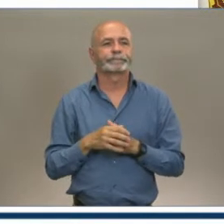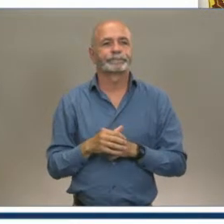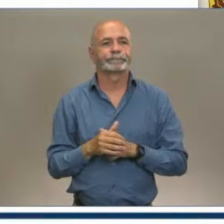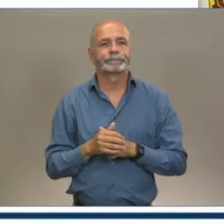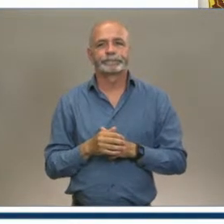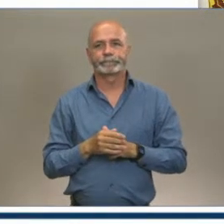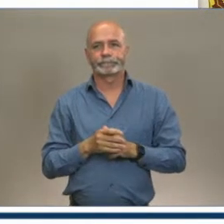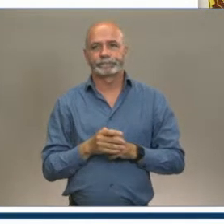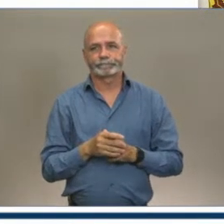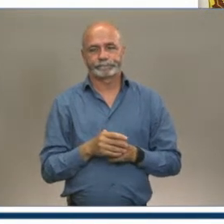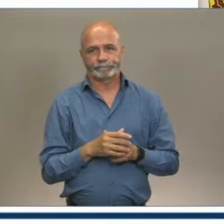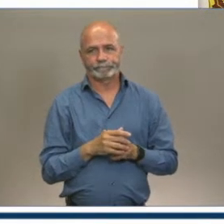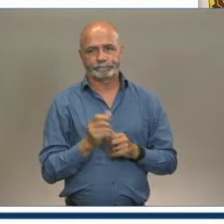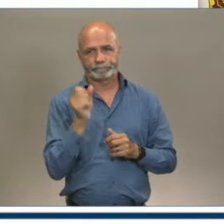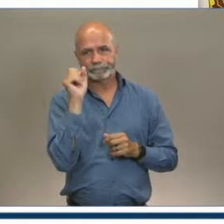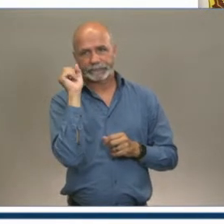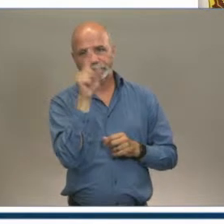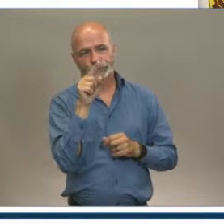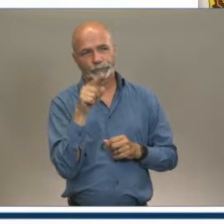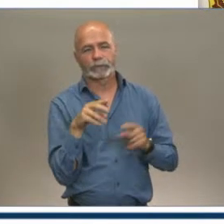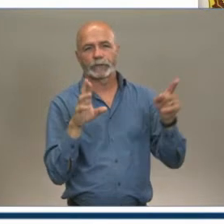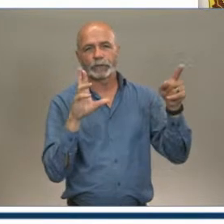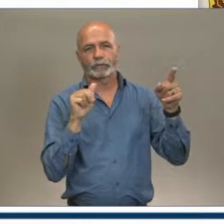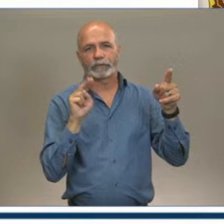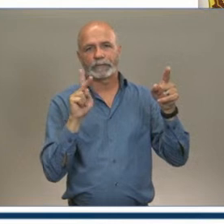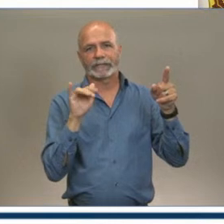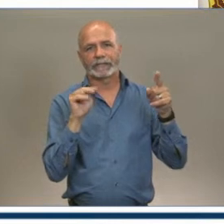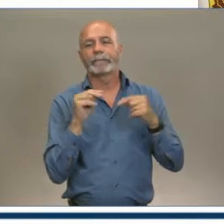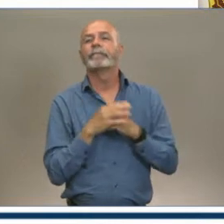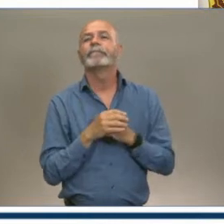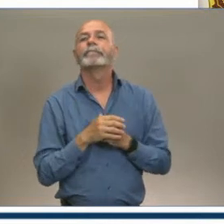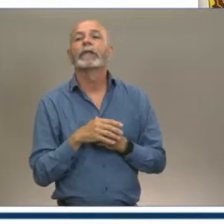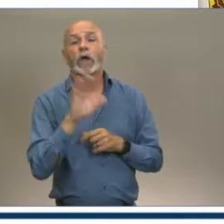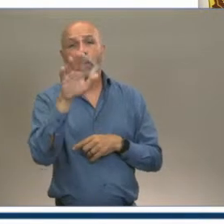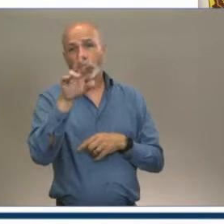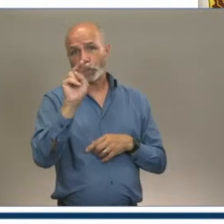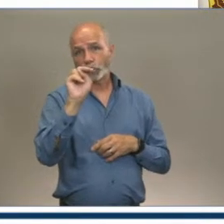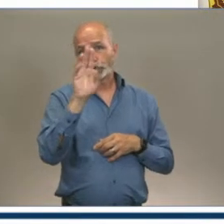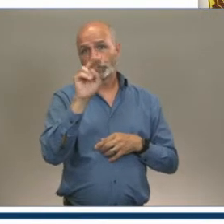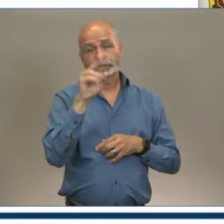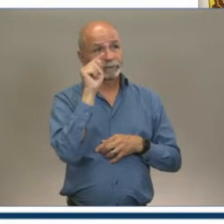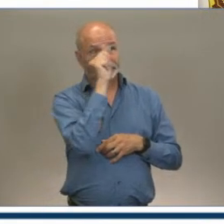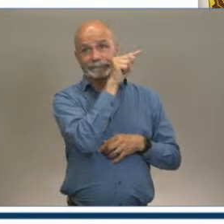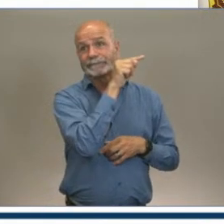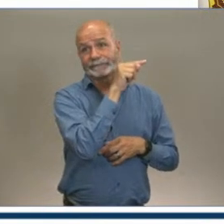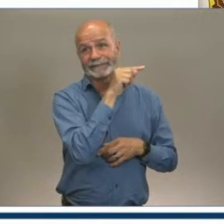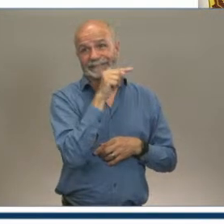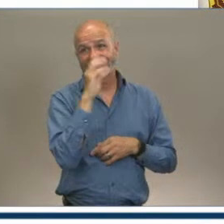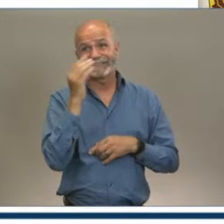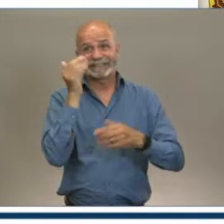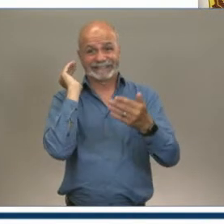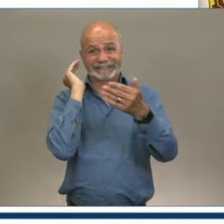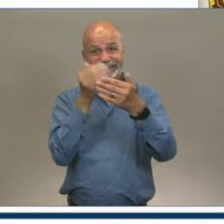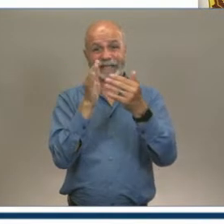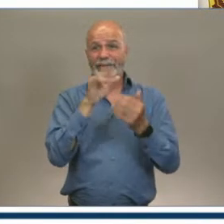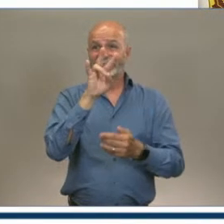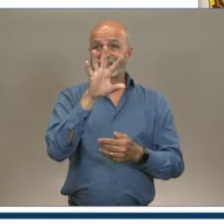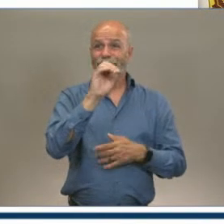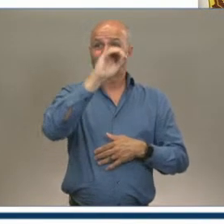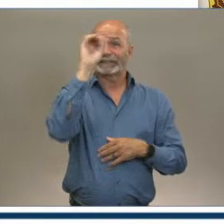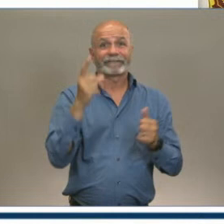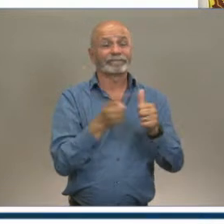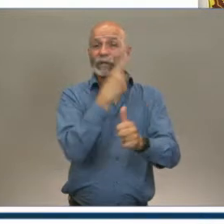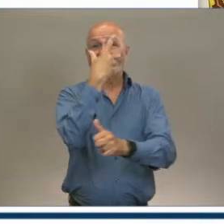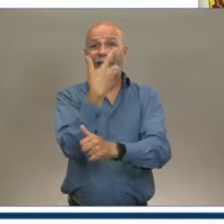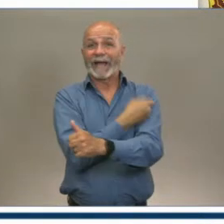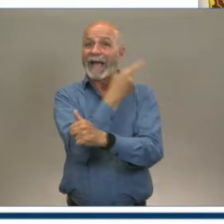for the Premier. With New Brunswick reaching the 75% threshold of first dose vaccination, it's opening up